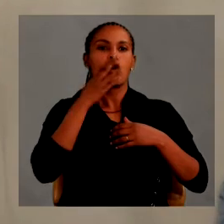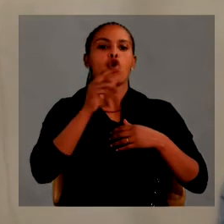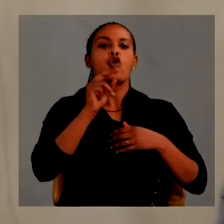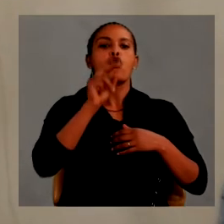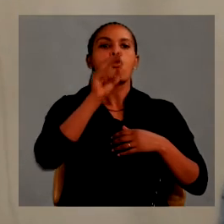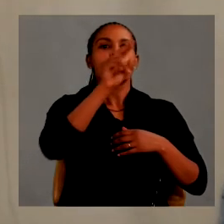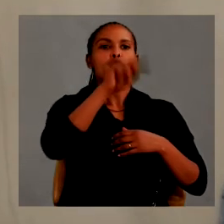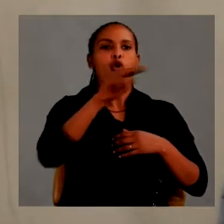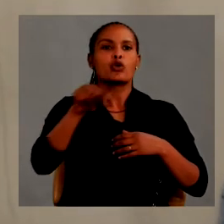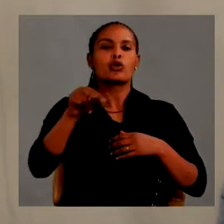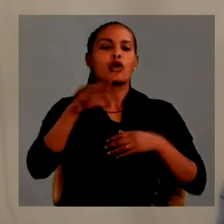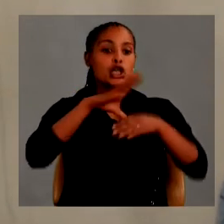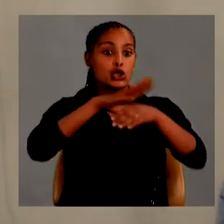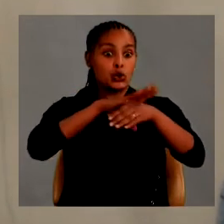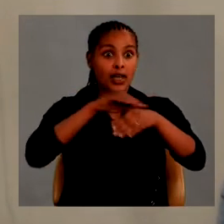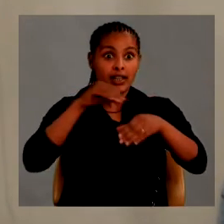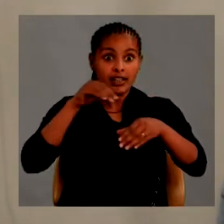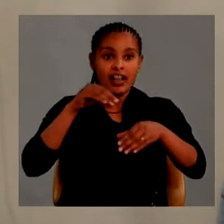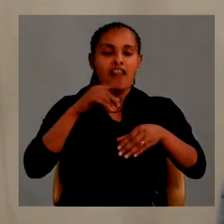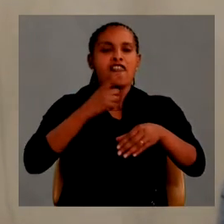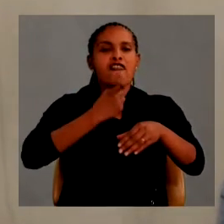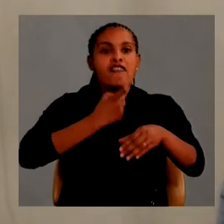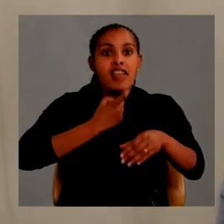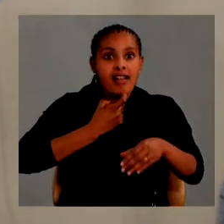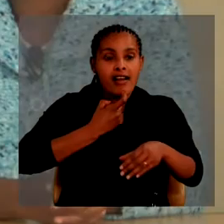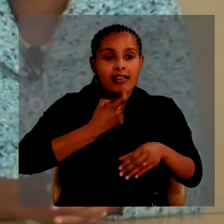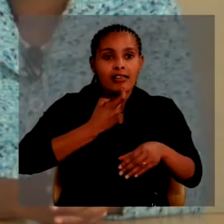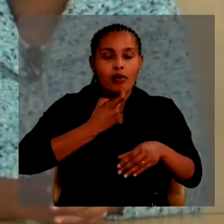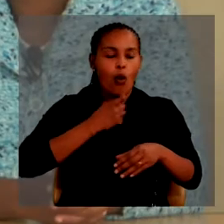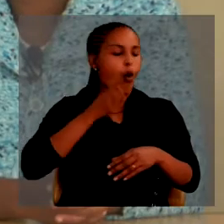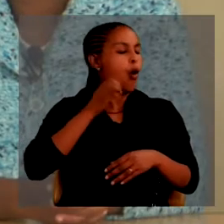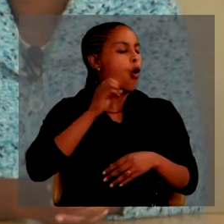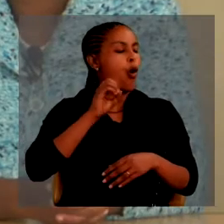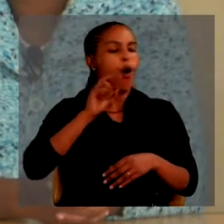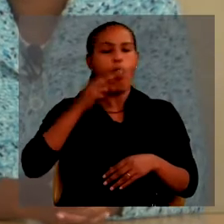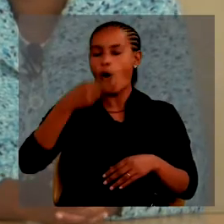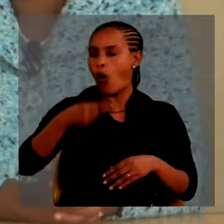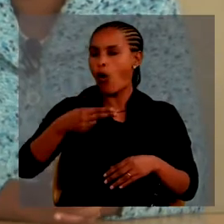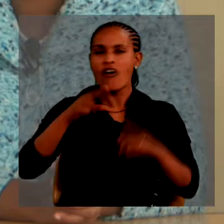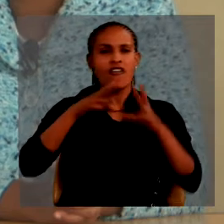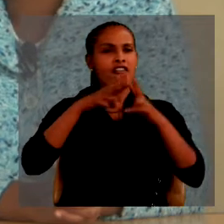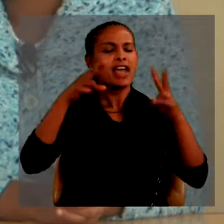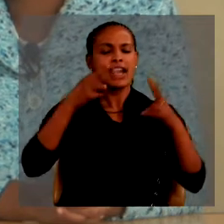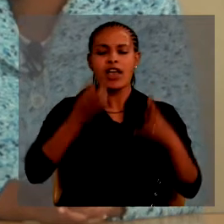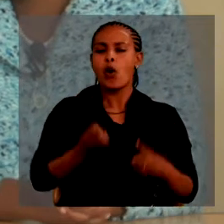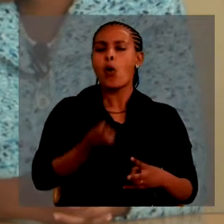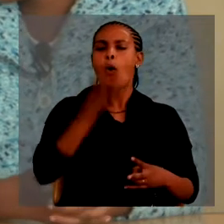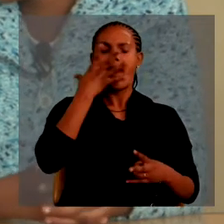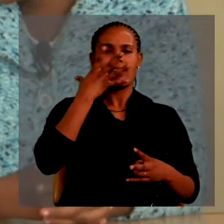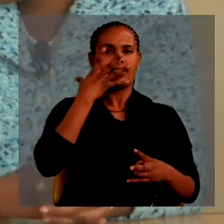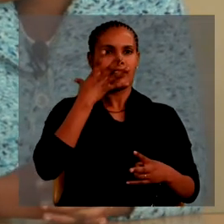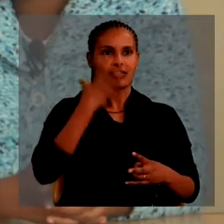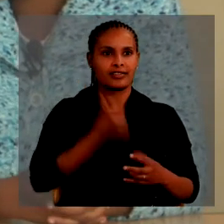Norway, Sweden, Finland, oh, they're very white. White.